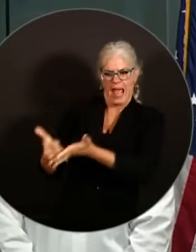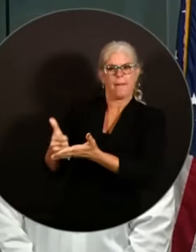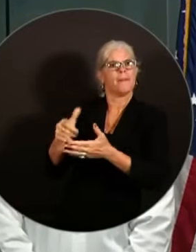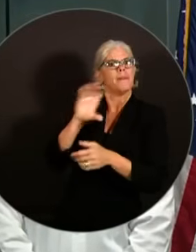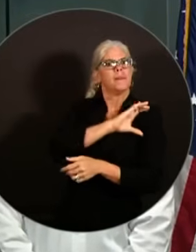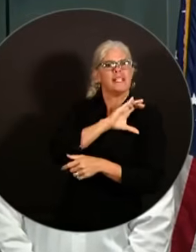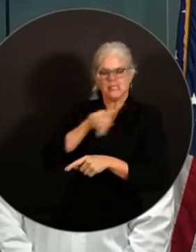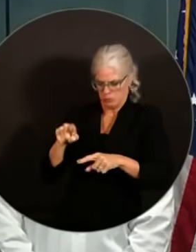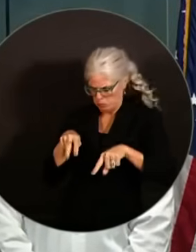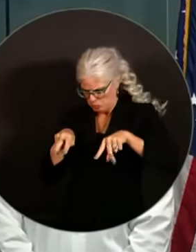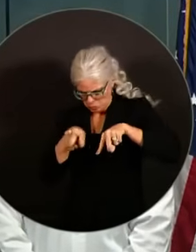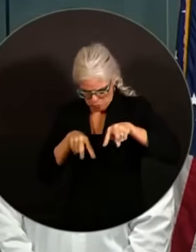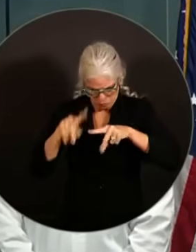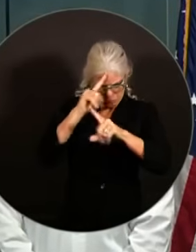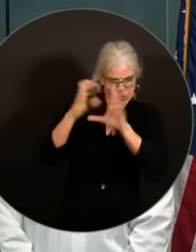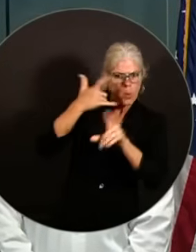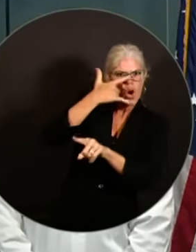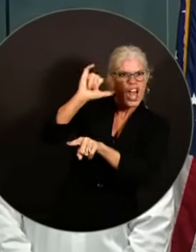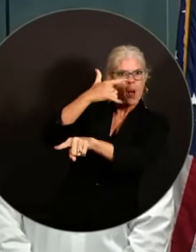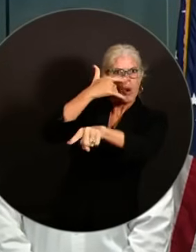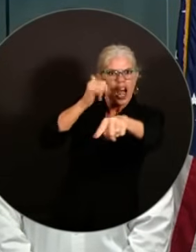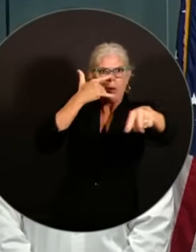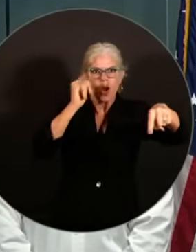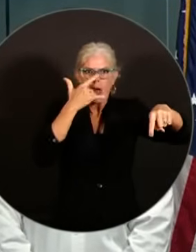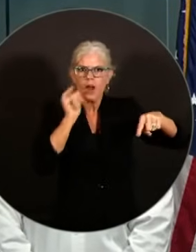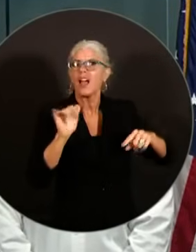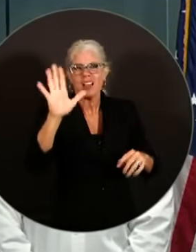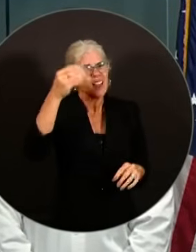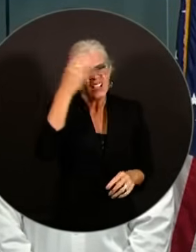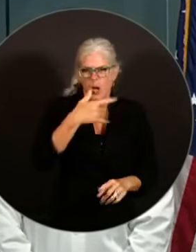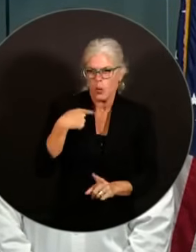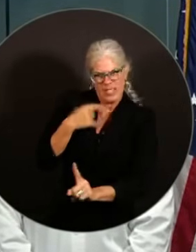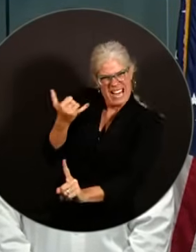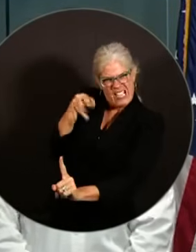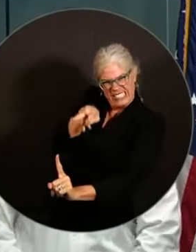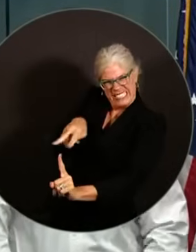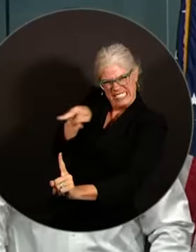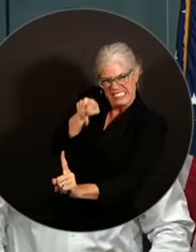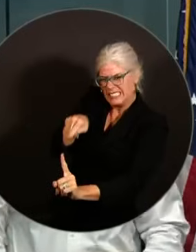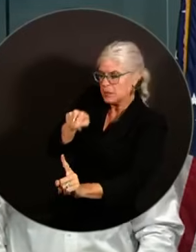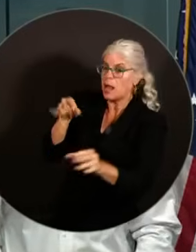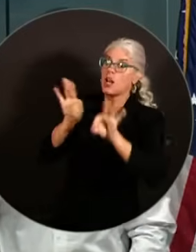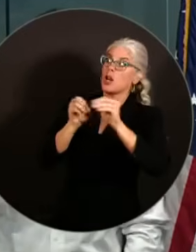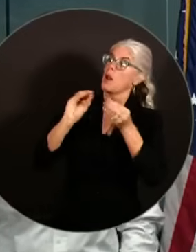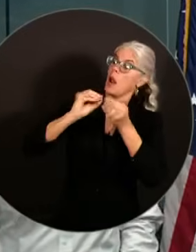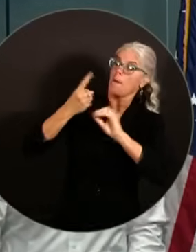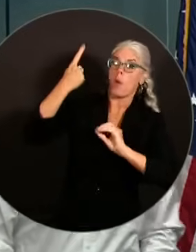their resources. Ladies and gentlemen, we are laser focused on search and rescue operations today.